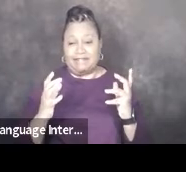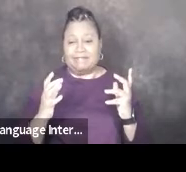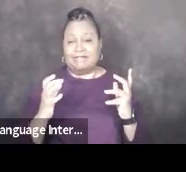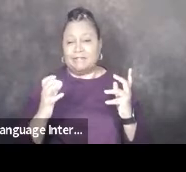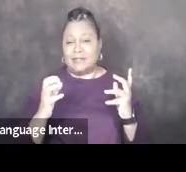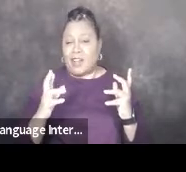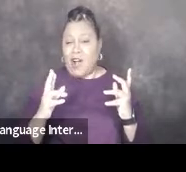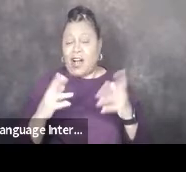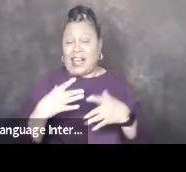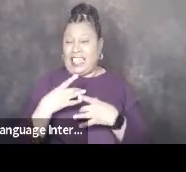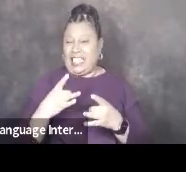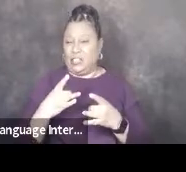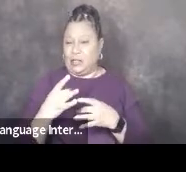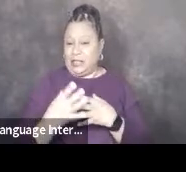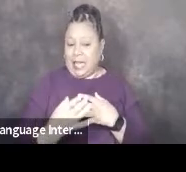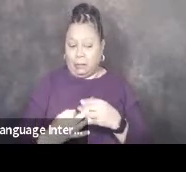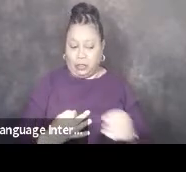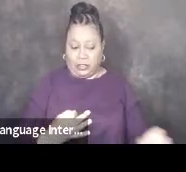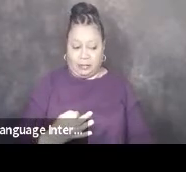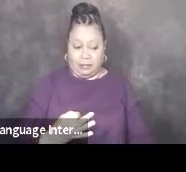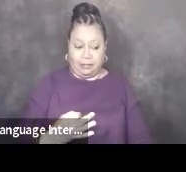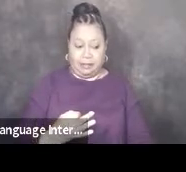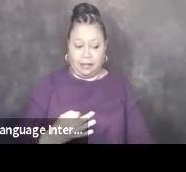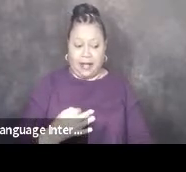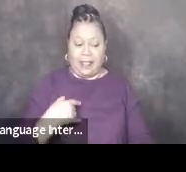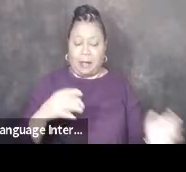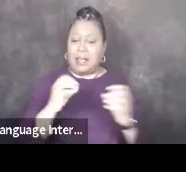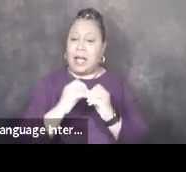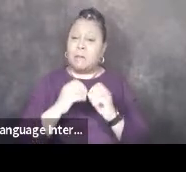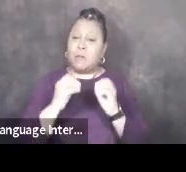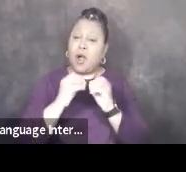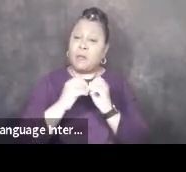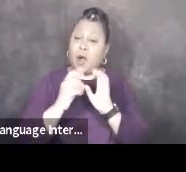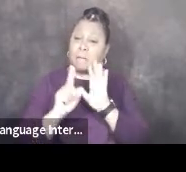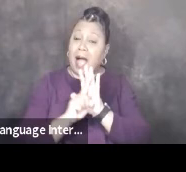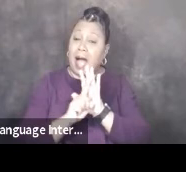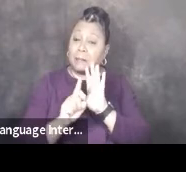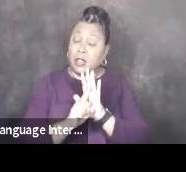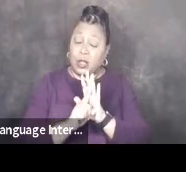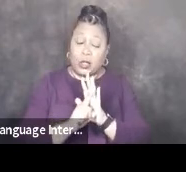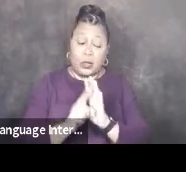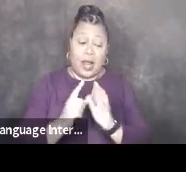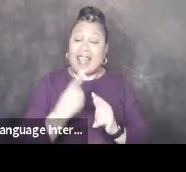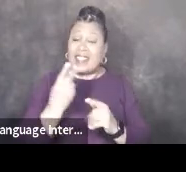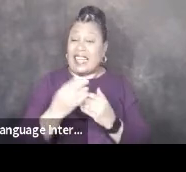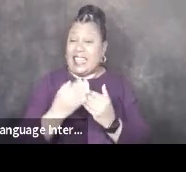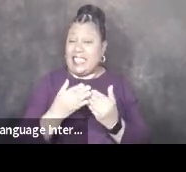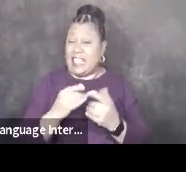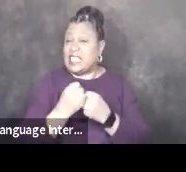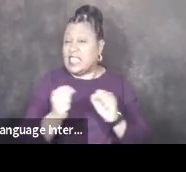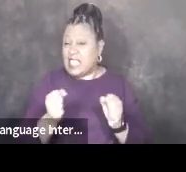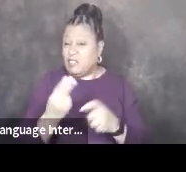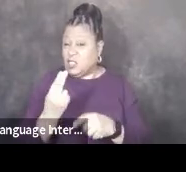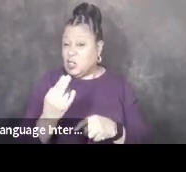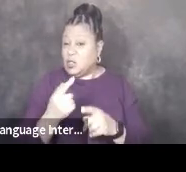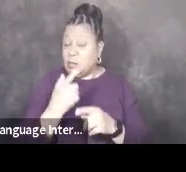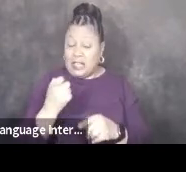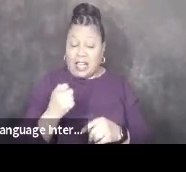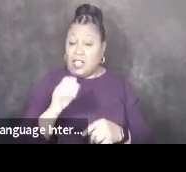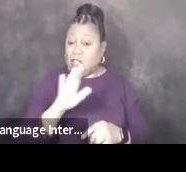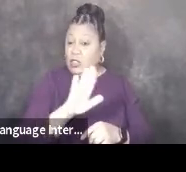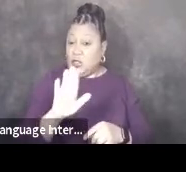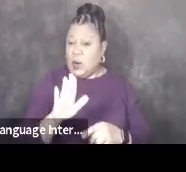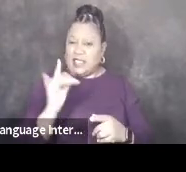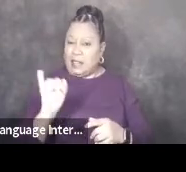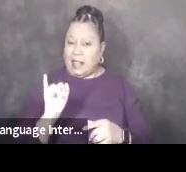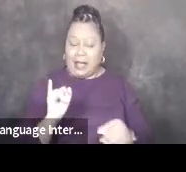are an interesting option. They are becoming more and more popular, and they are the easiest and safest to use because it's just